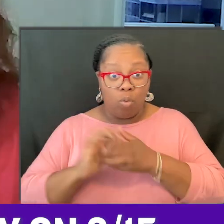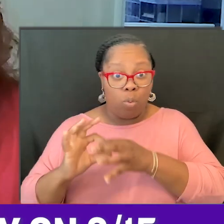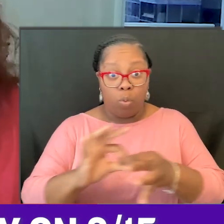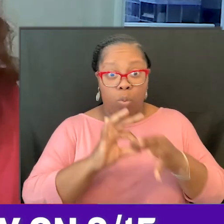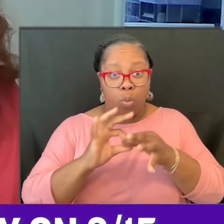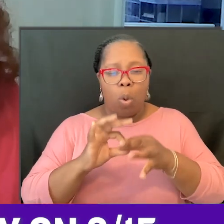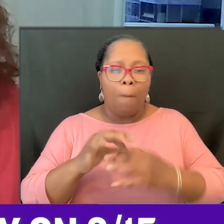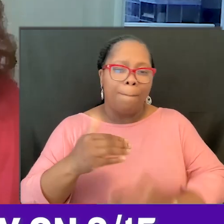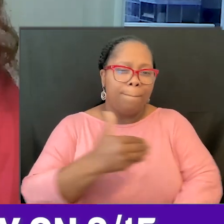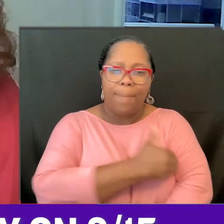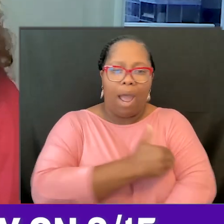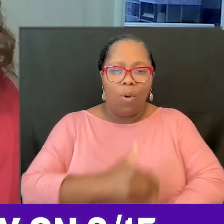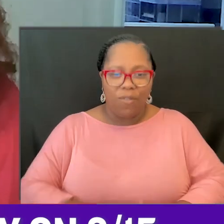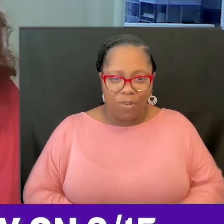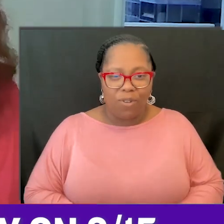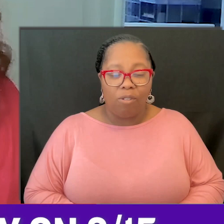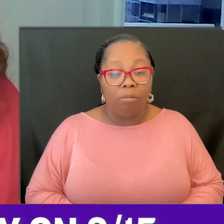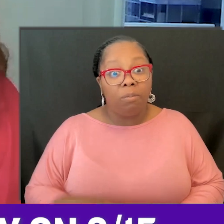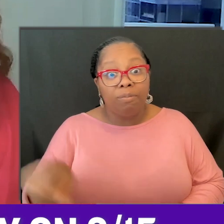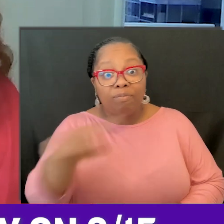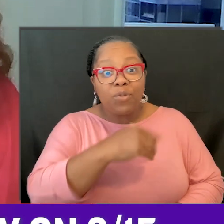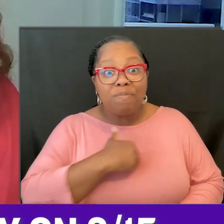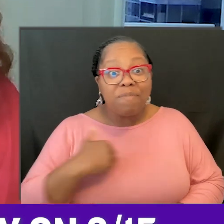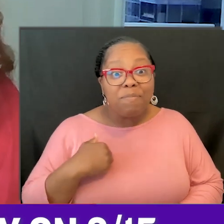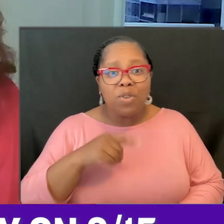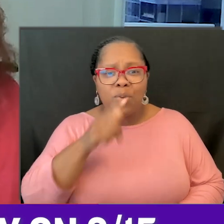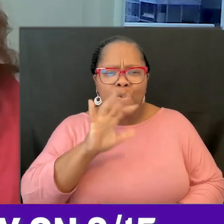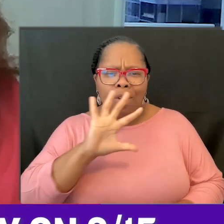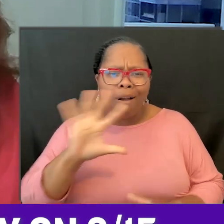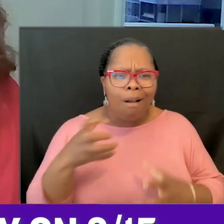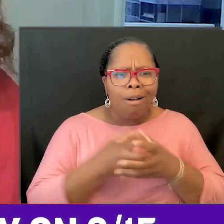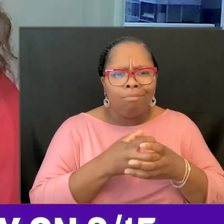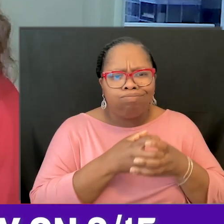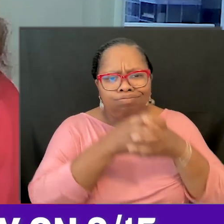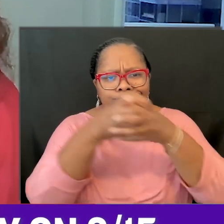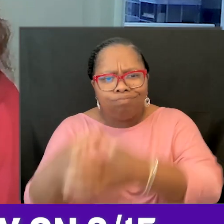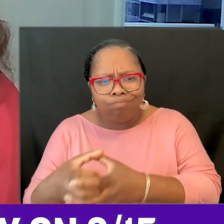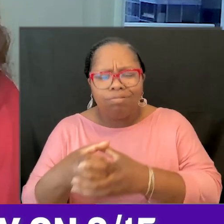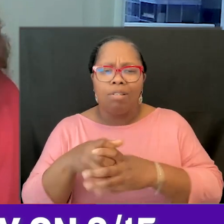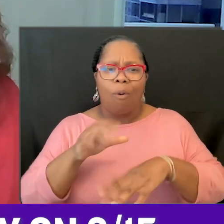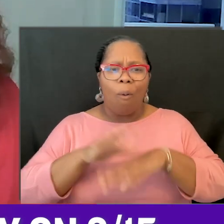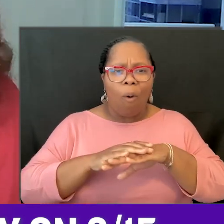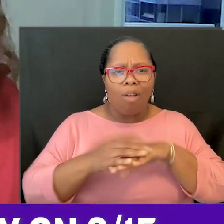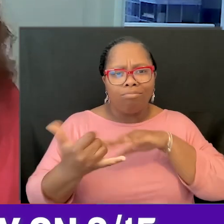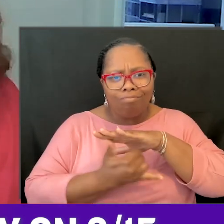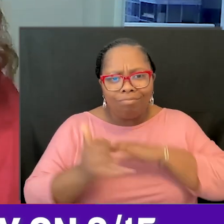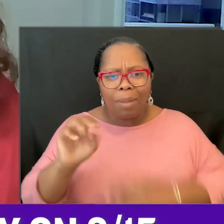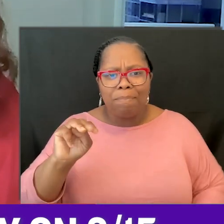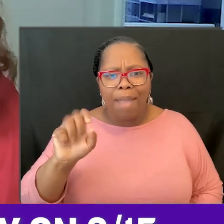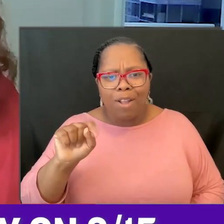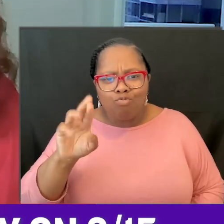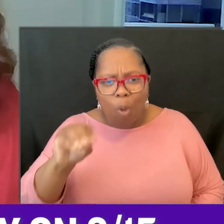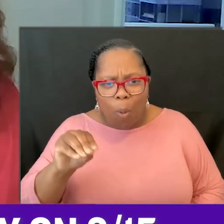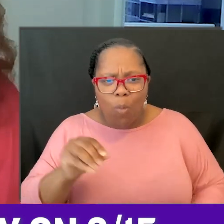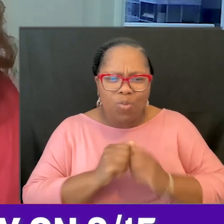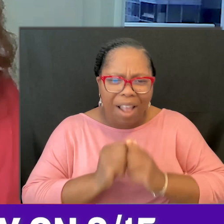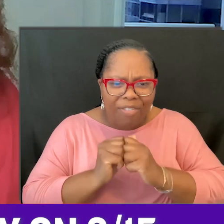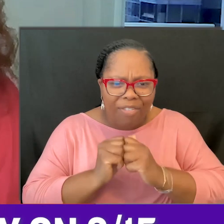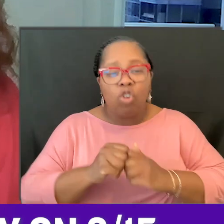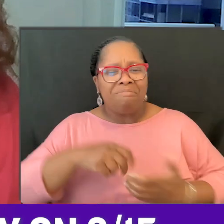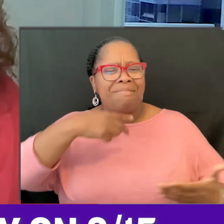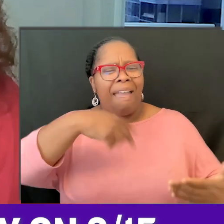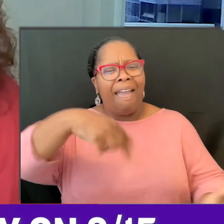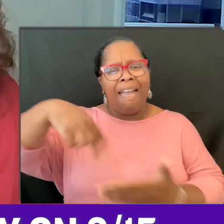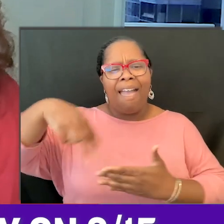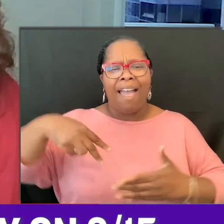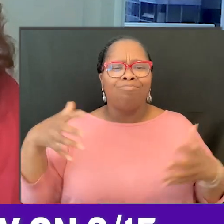Shout out to all the members who carpooled together, who metroed together, and who danced together in Grand